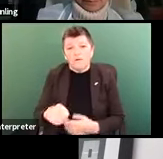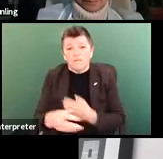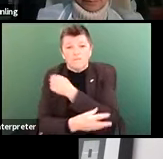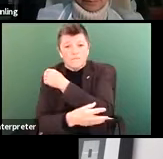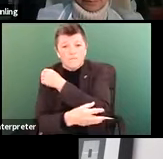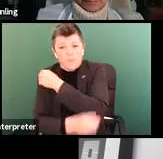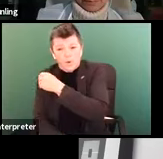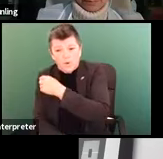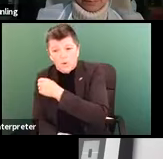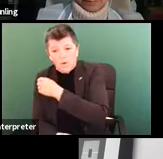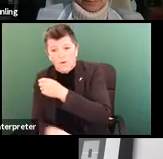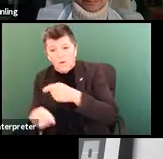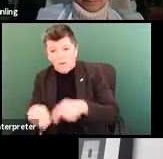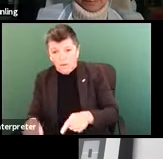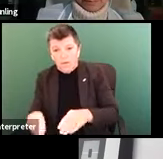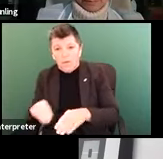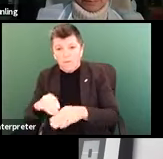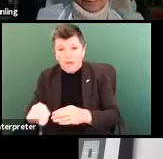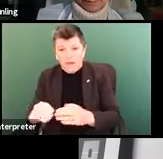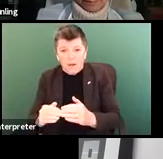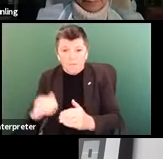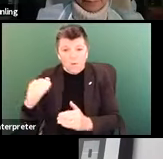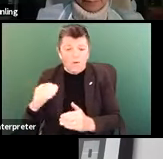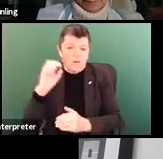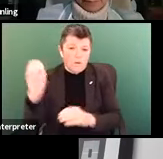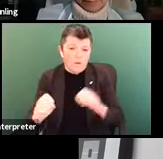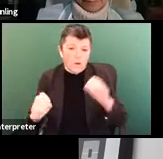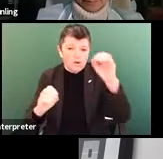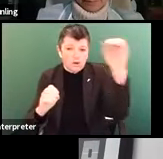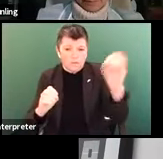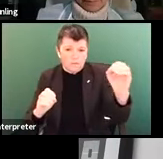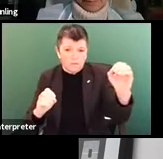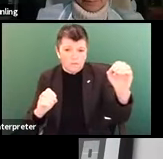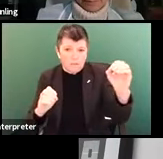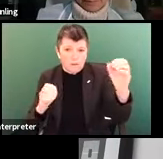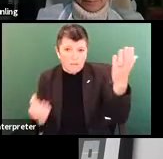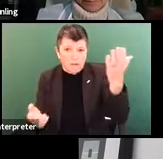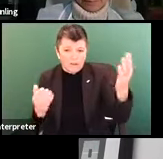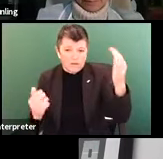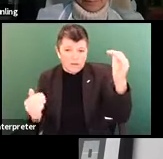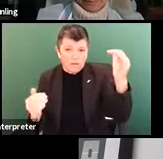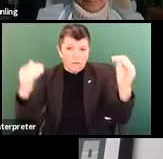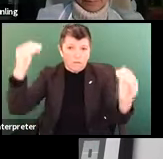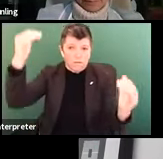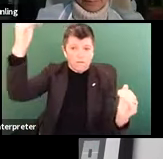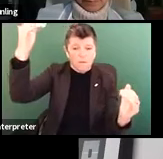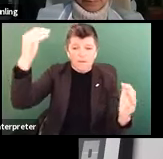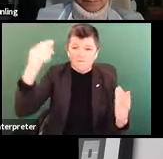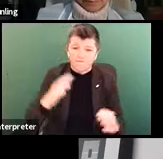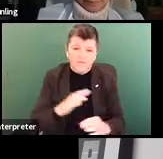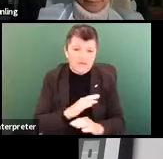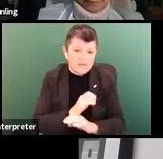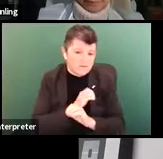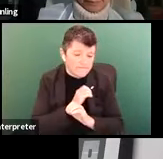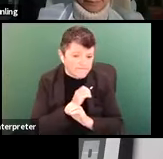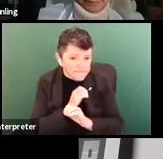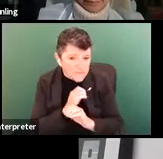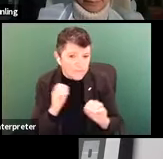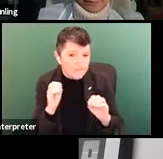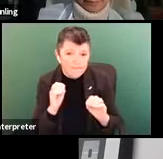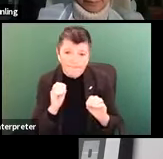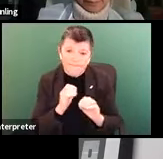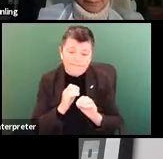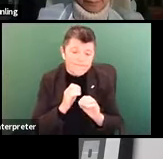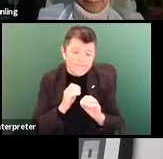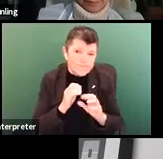you pay proportionally, and that's no way to it. This